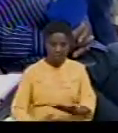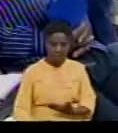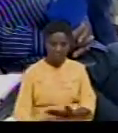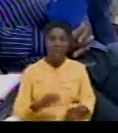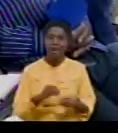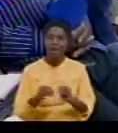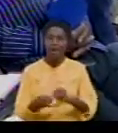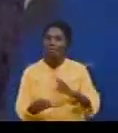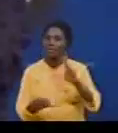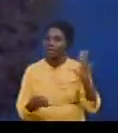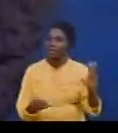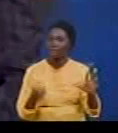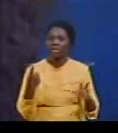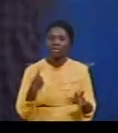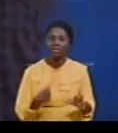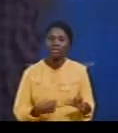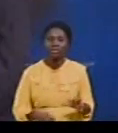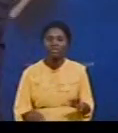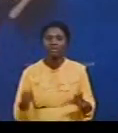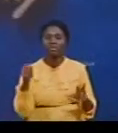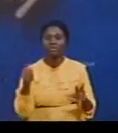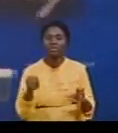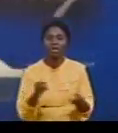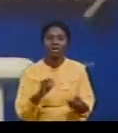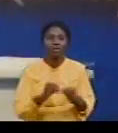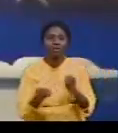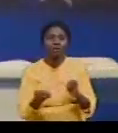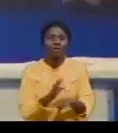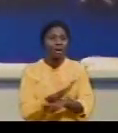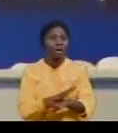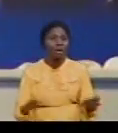the numberless birthrights. Number